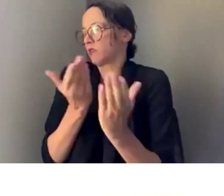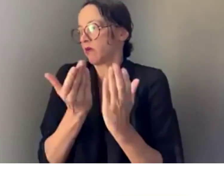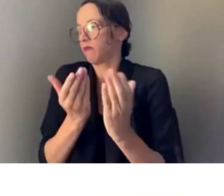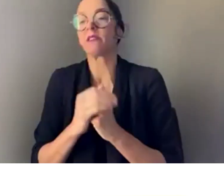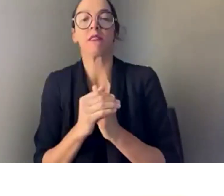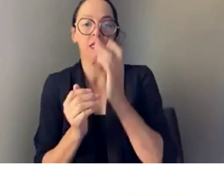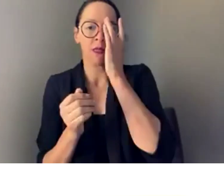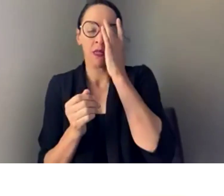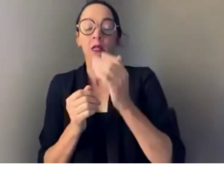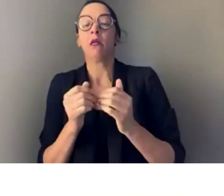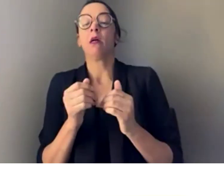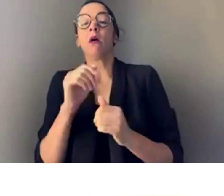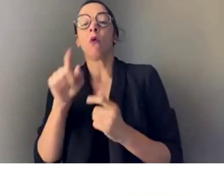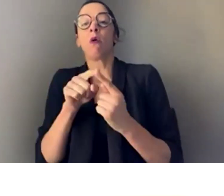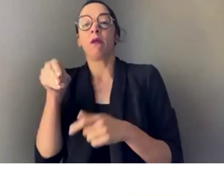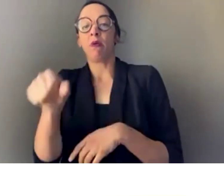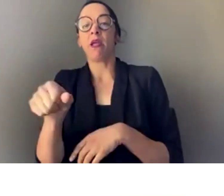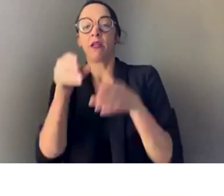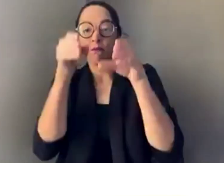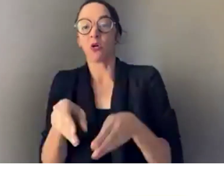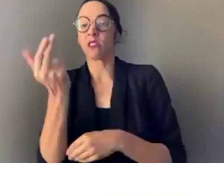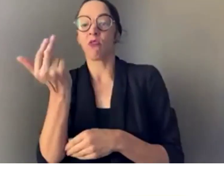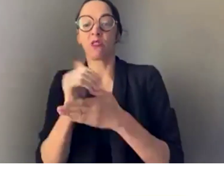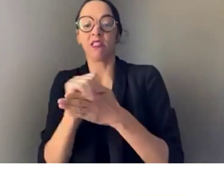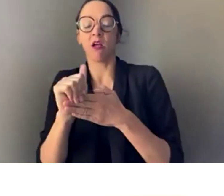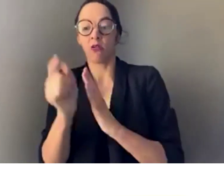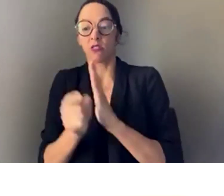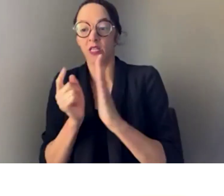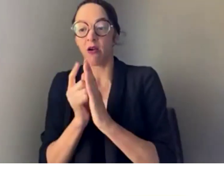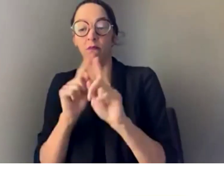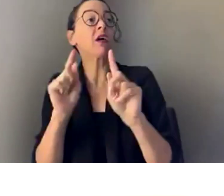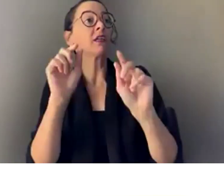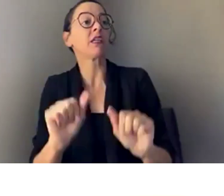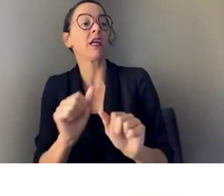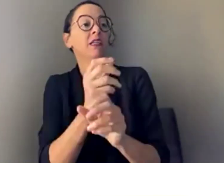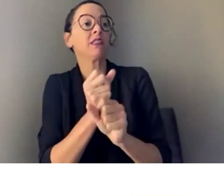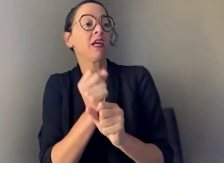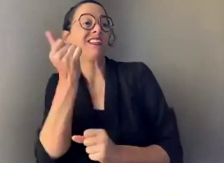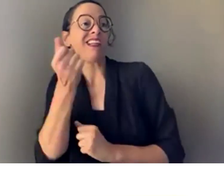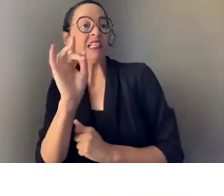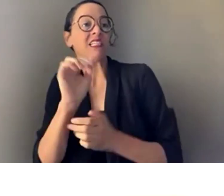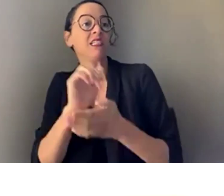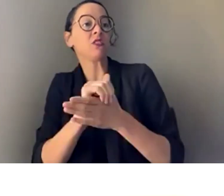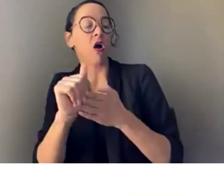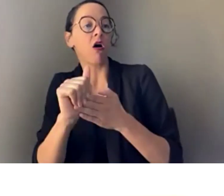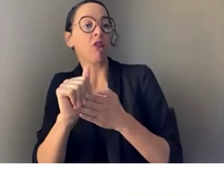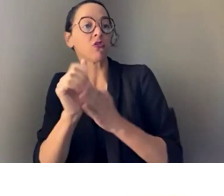somebody $13 an hour and they can get $18 an hour, pushing in baskets at Costco or